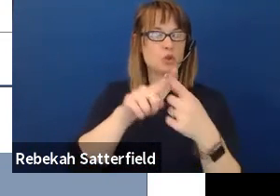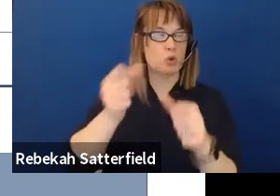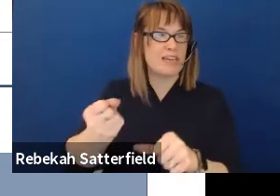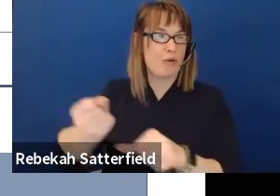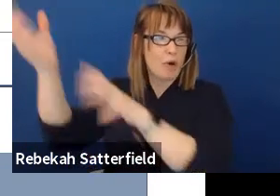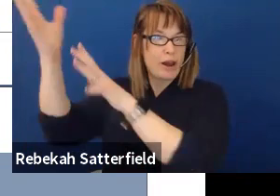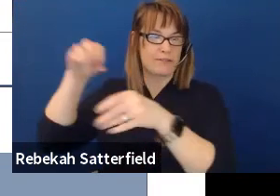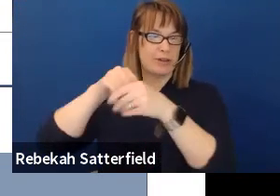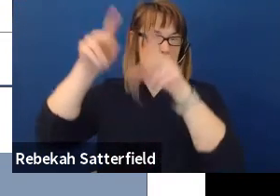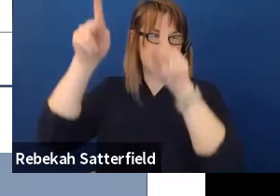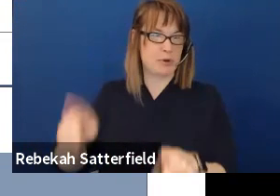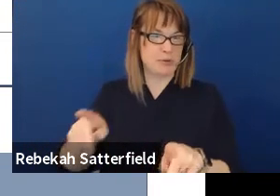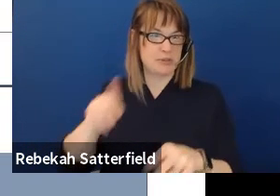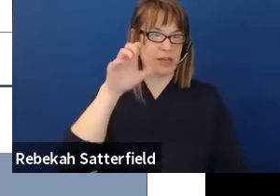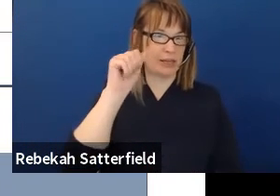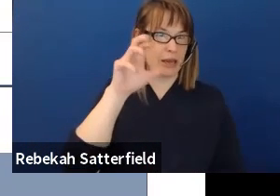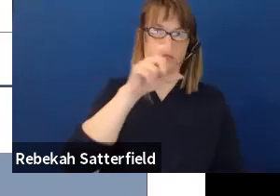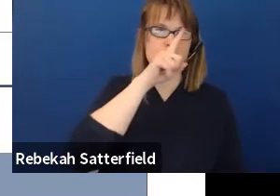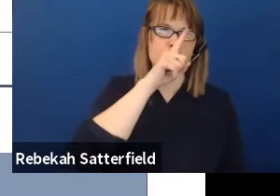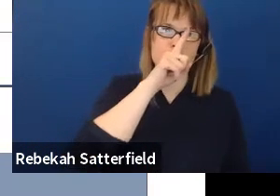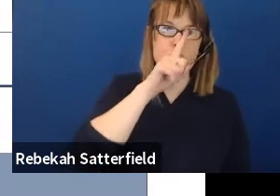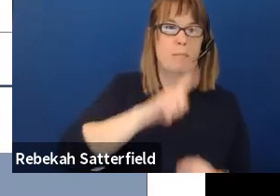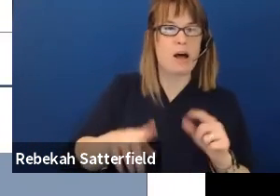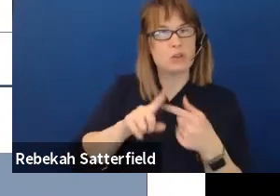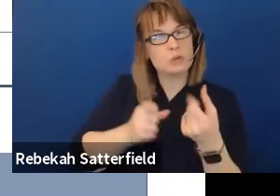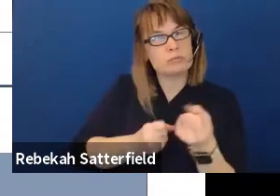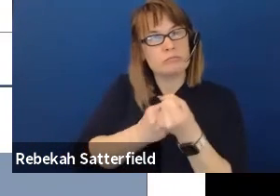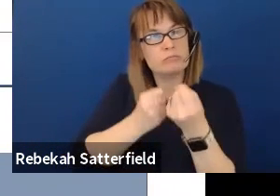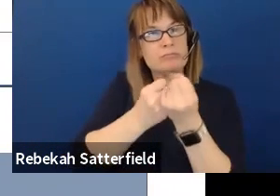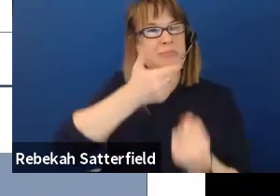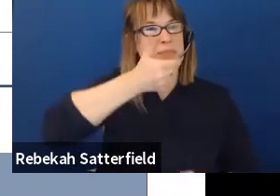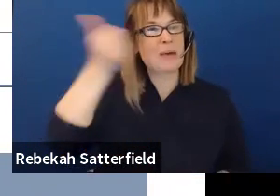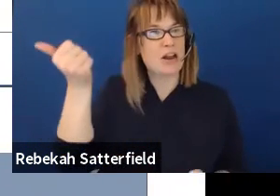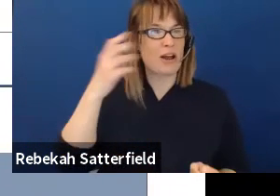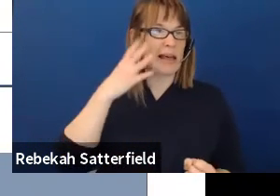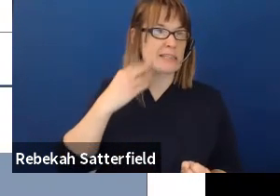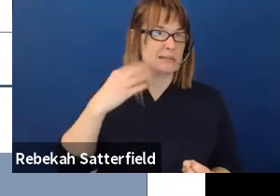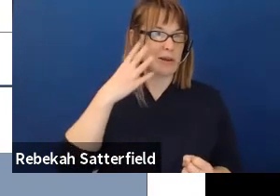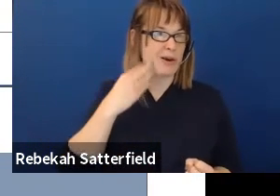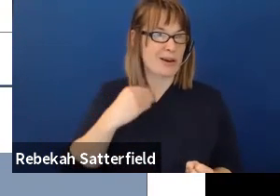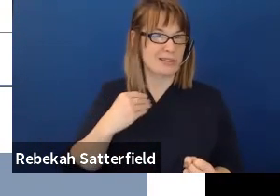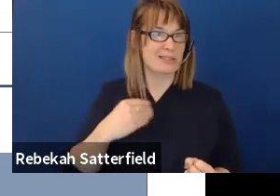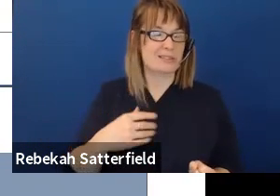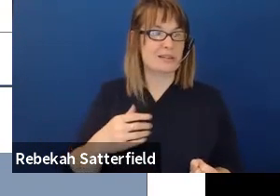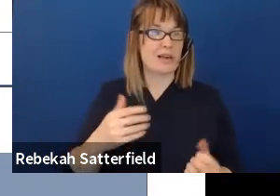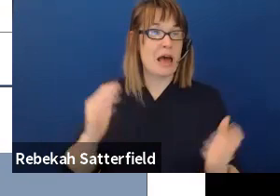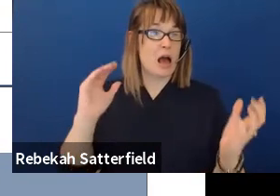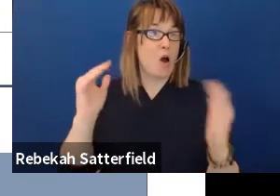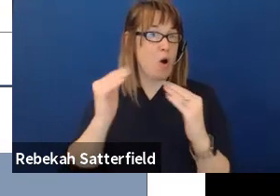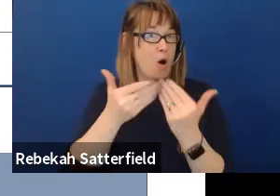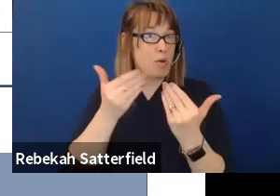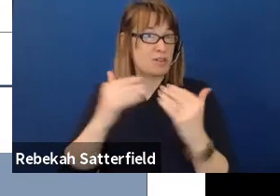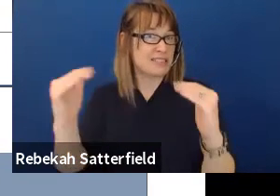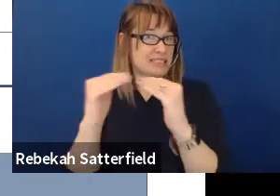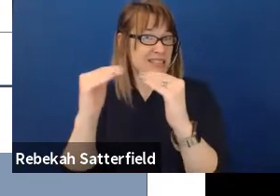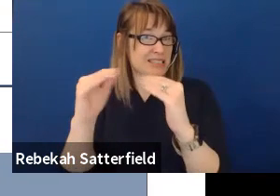here to provide a better experience for the patient, comparable to an in-person visit or even better. That's really what we